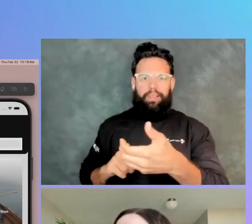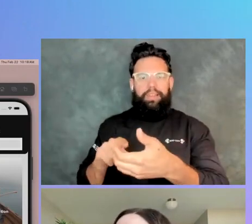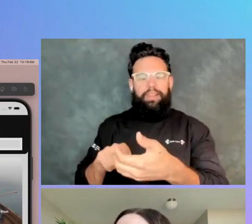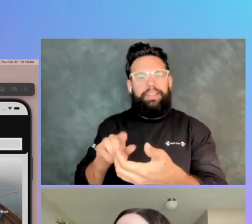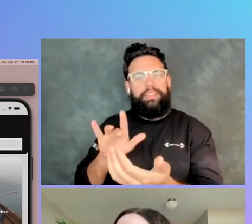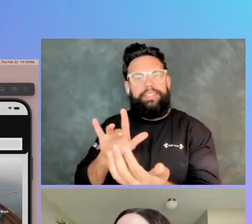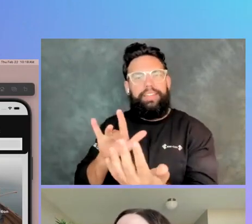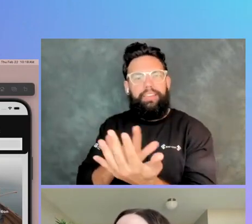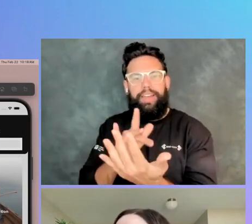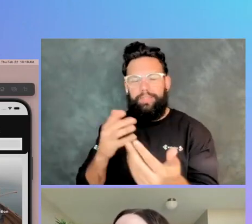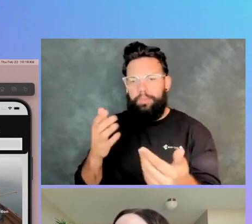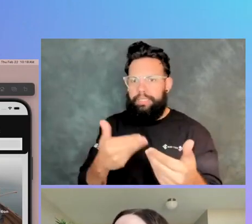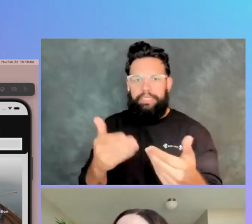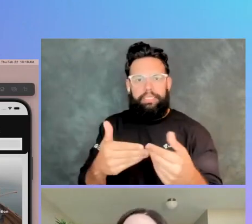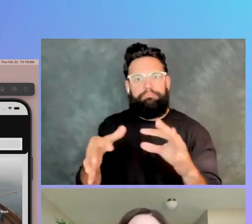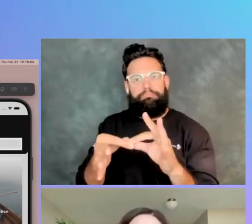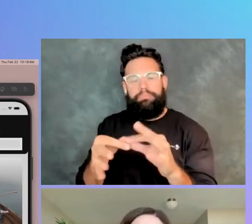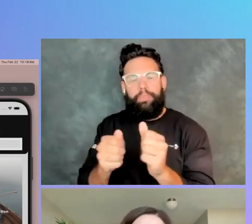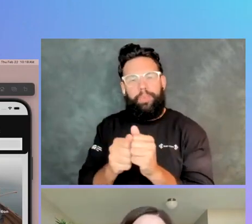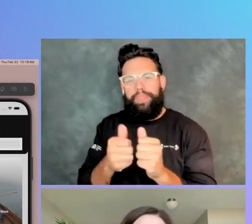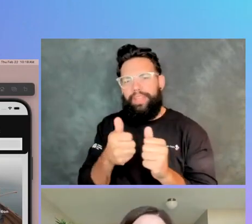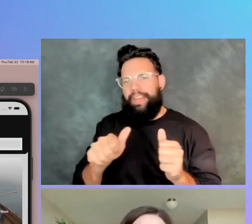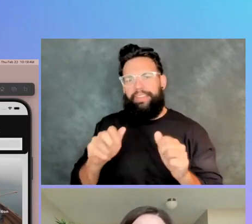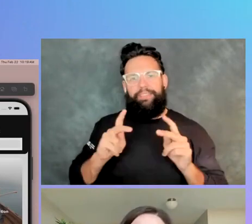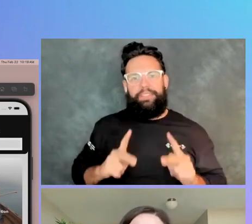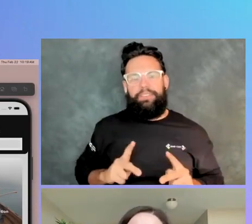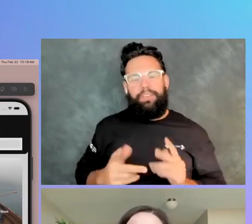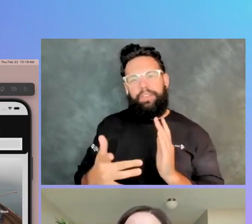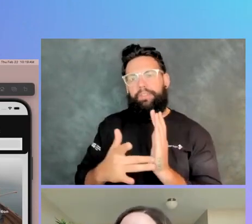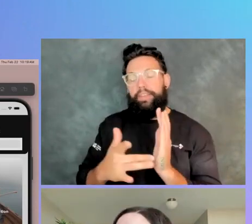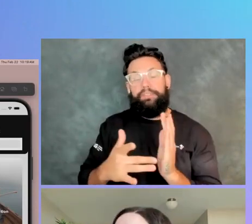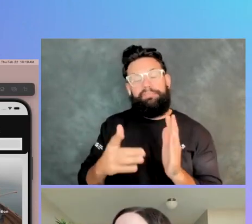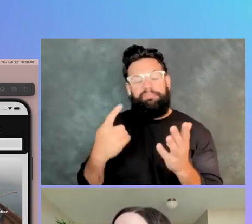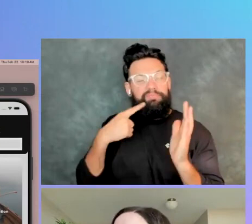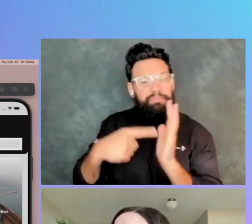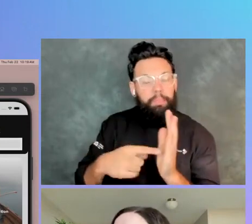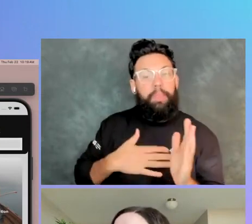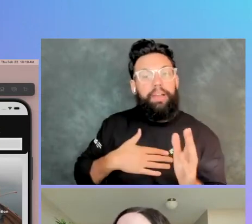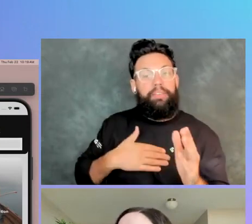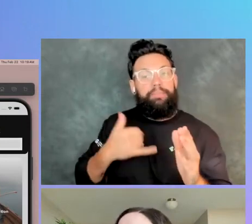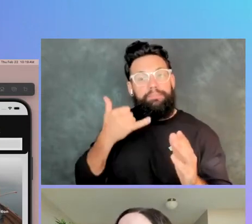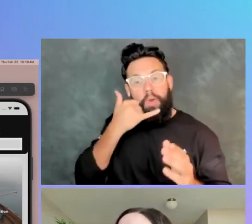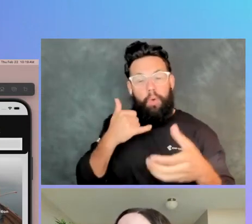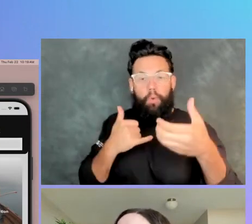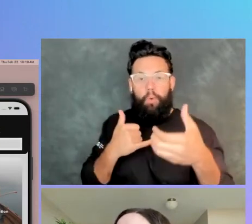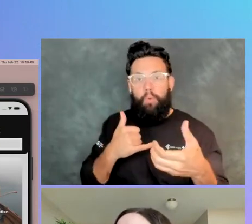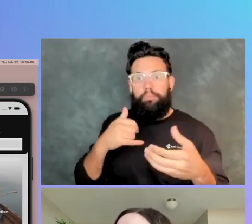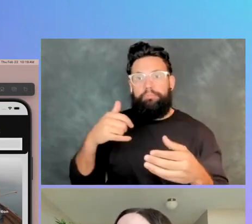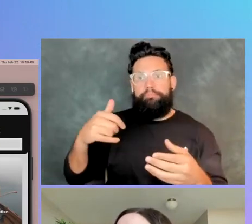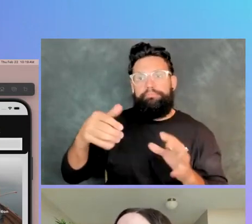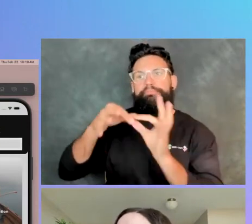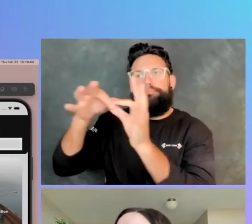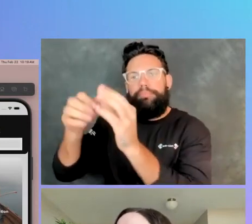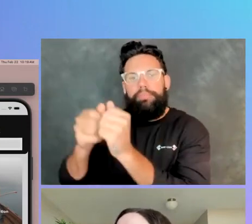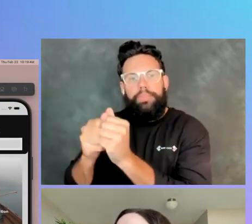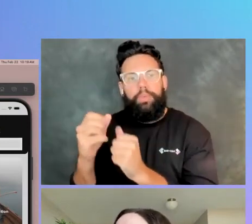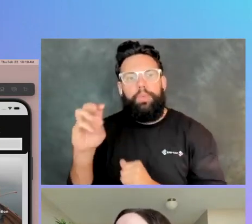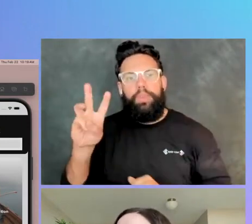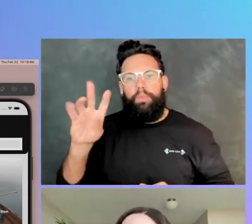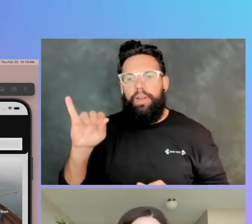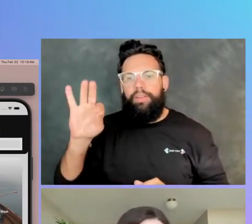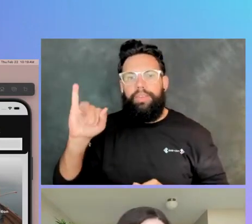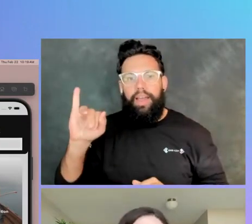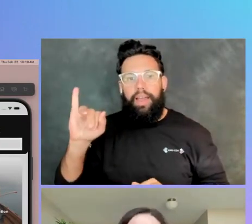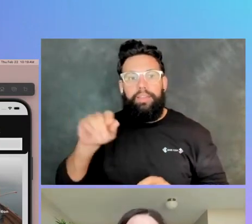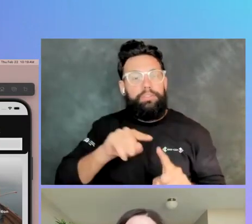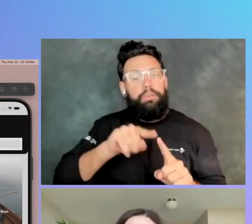to your physical device. I have my phone connected right now via Wi-Fi, but I can just pick my device up here in Xcode, and I